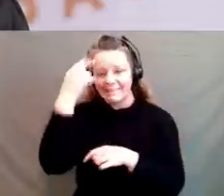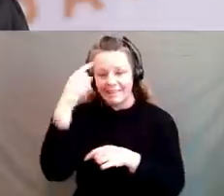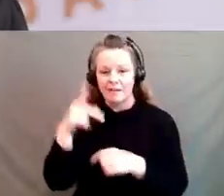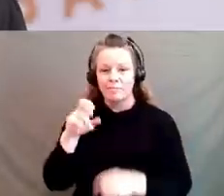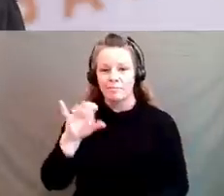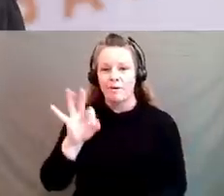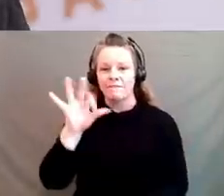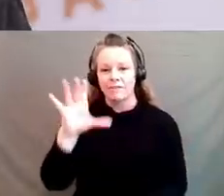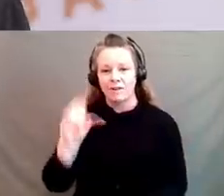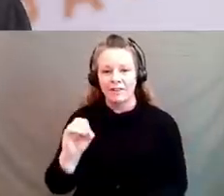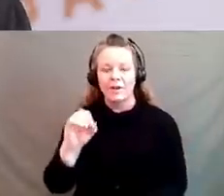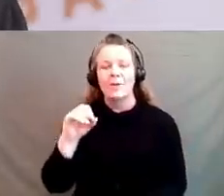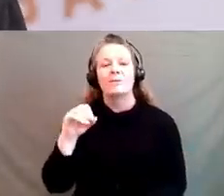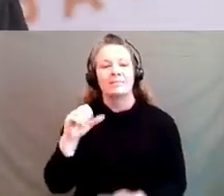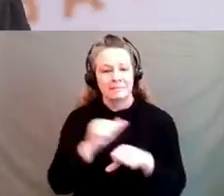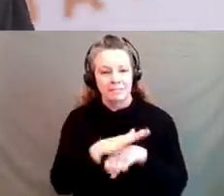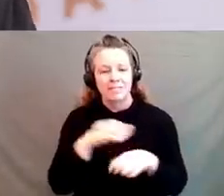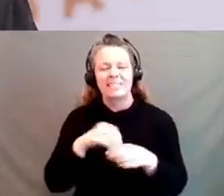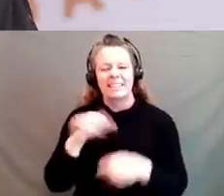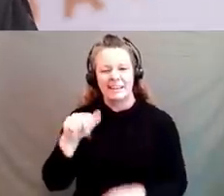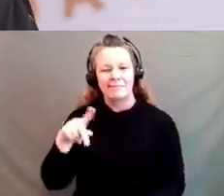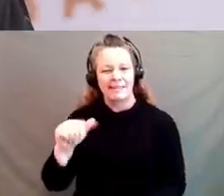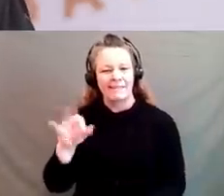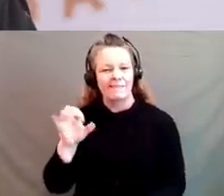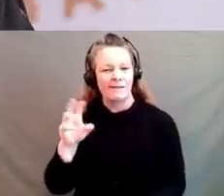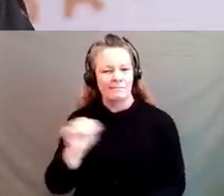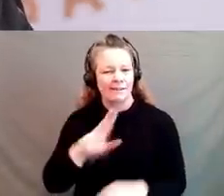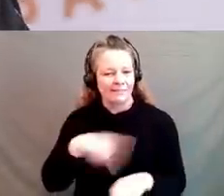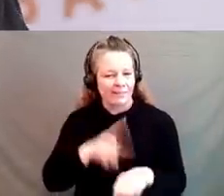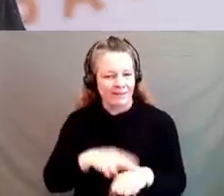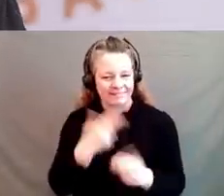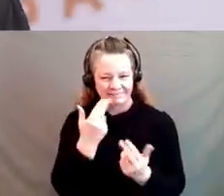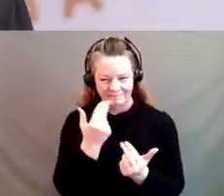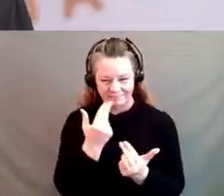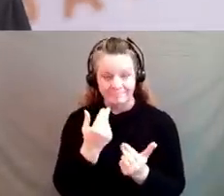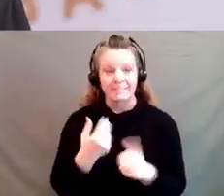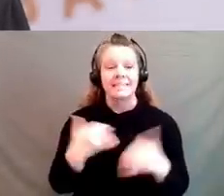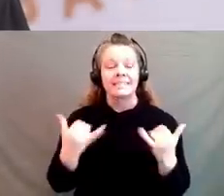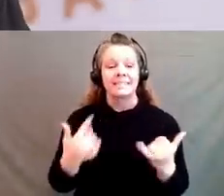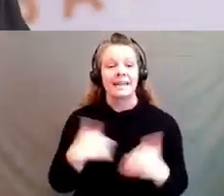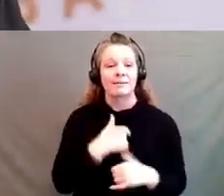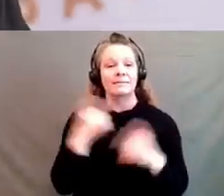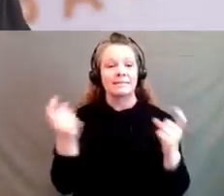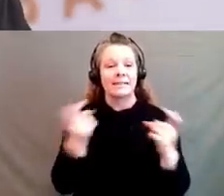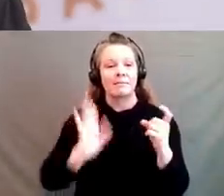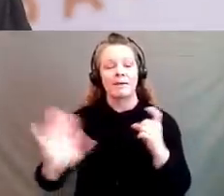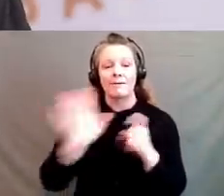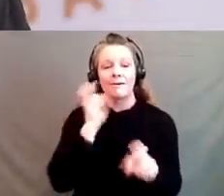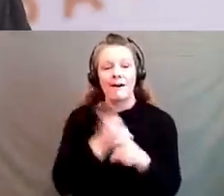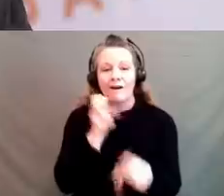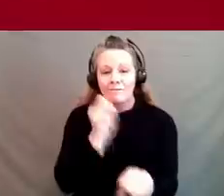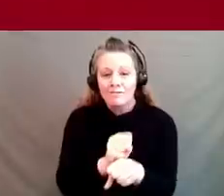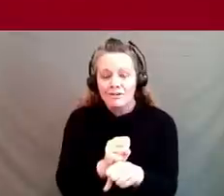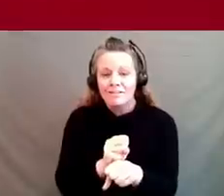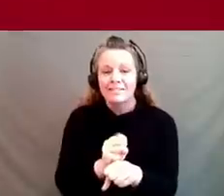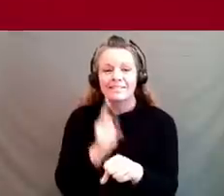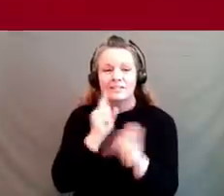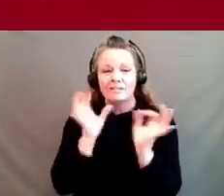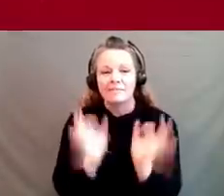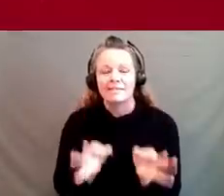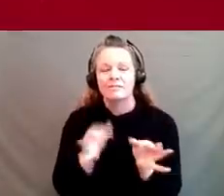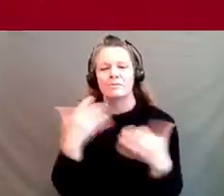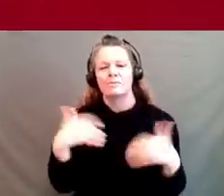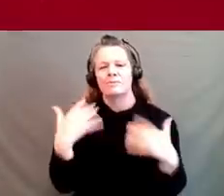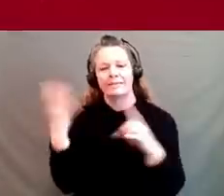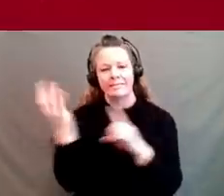APA formatting, of course. Now, today we celebrate you, your hard work, your determination, your achievement. Now,